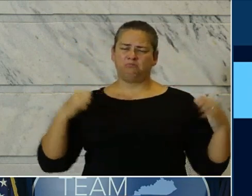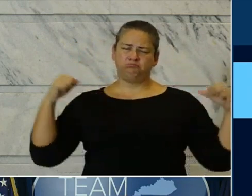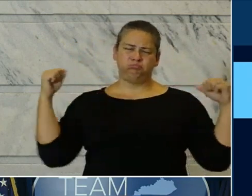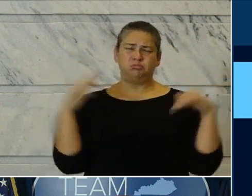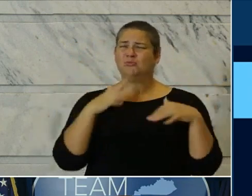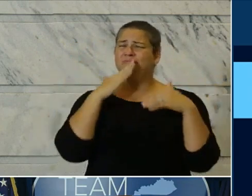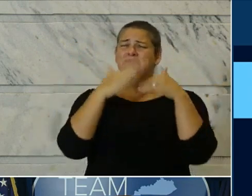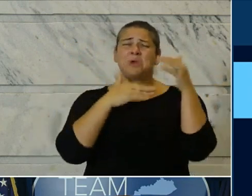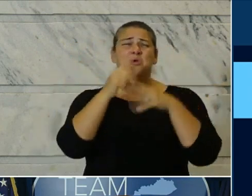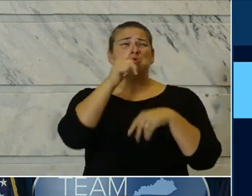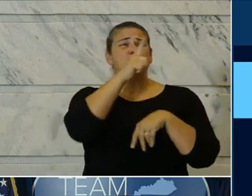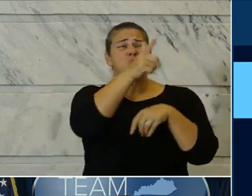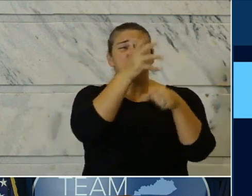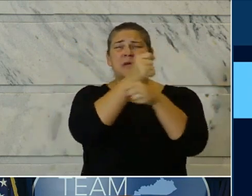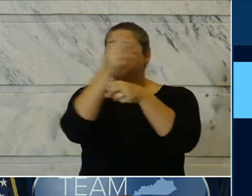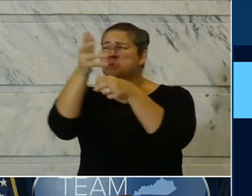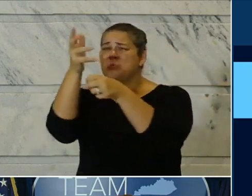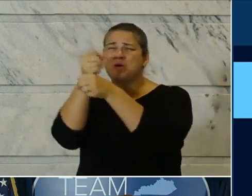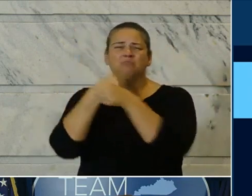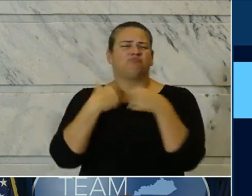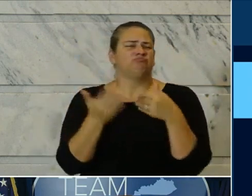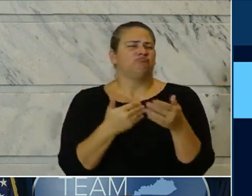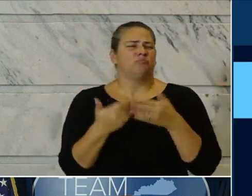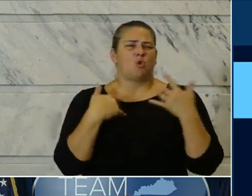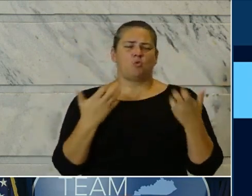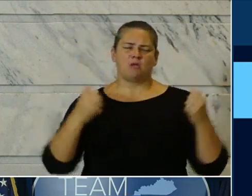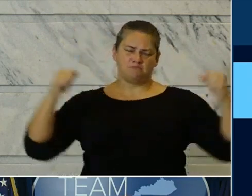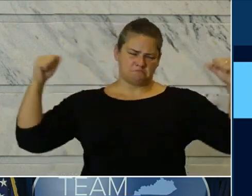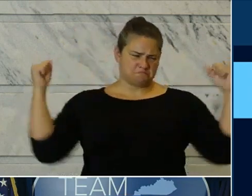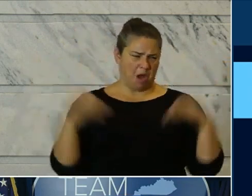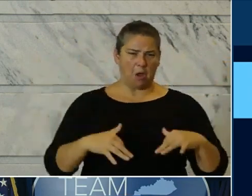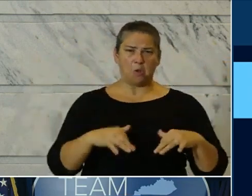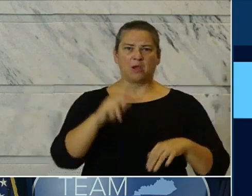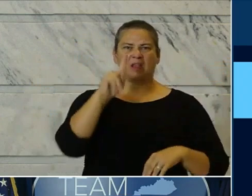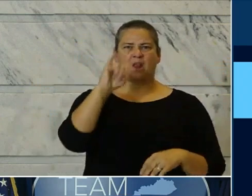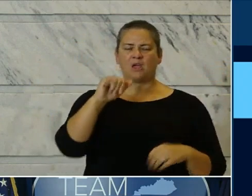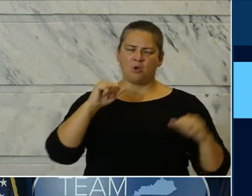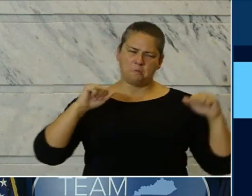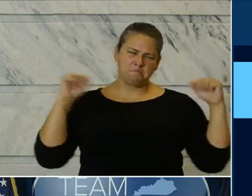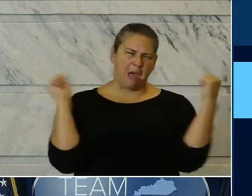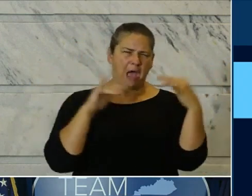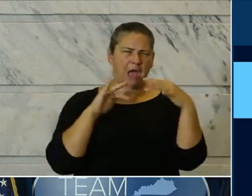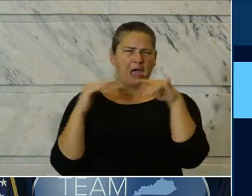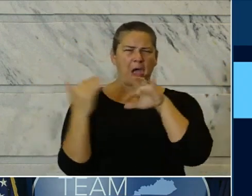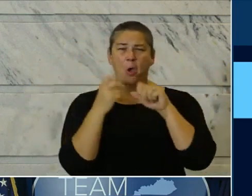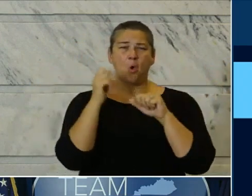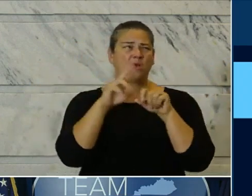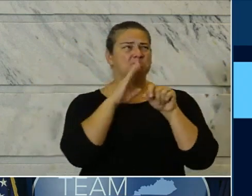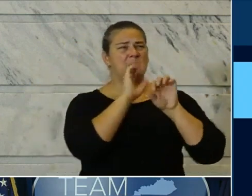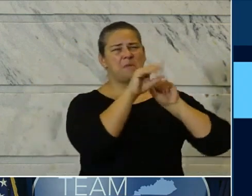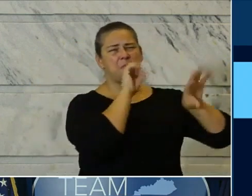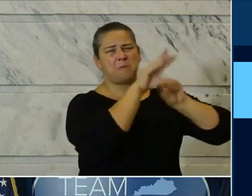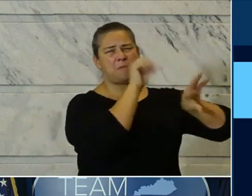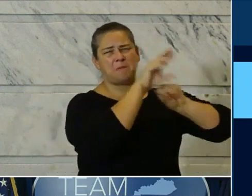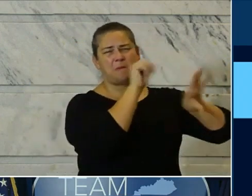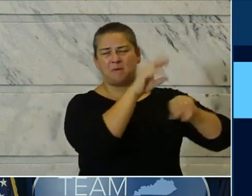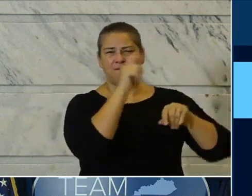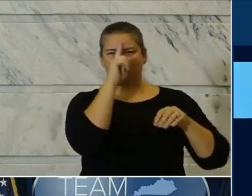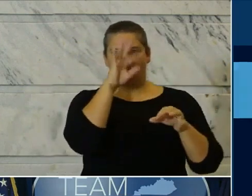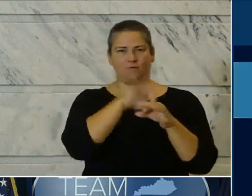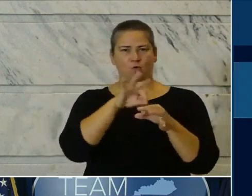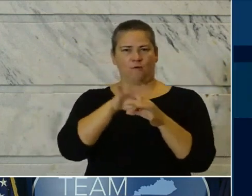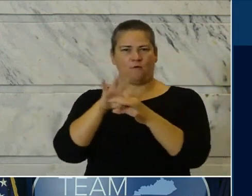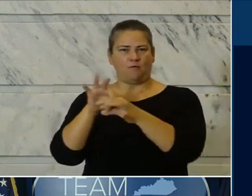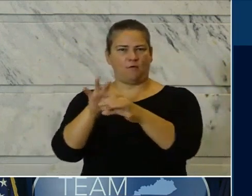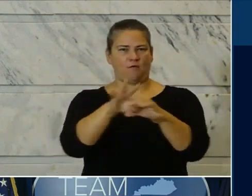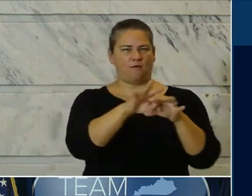want a record turnout here in Kentucky. And I think that we can and we should do that. All right, a